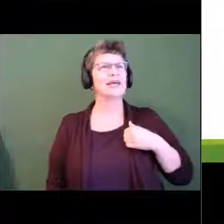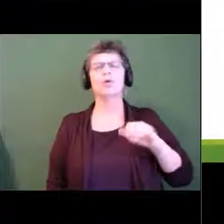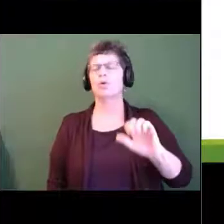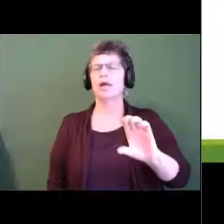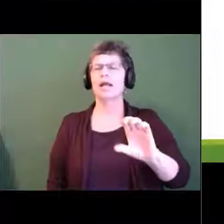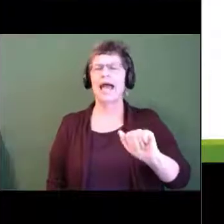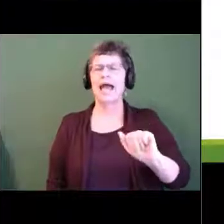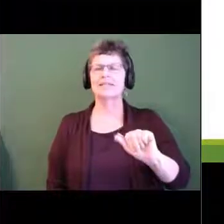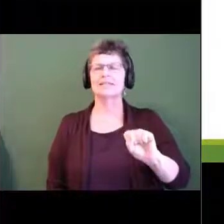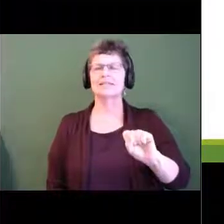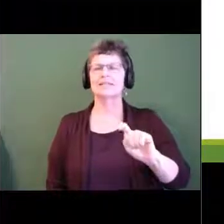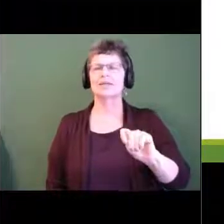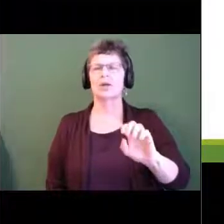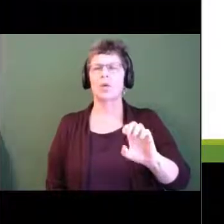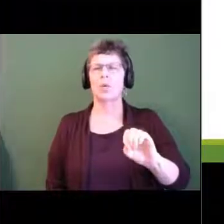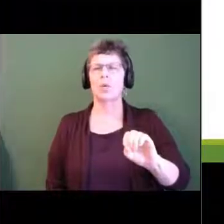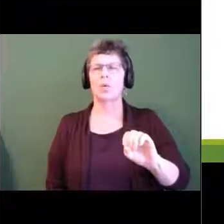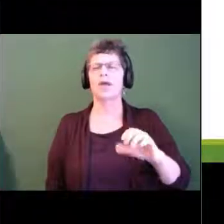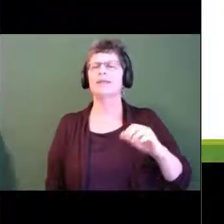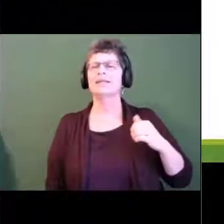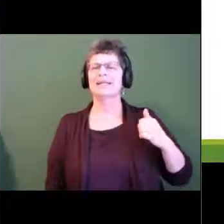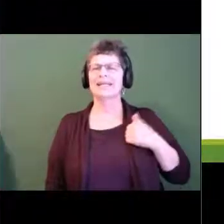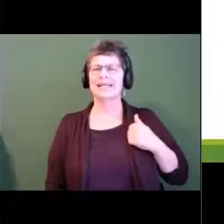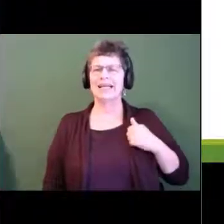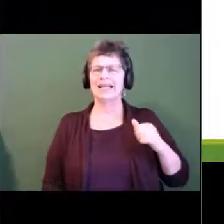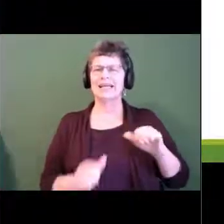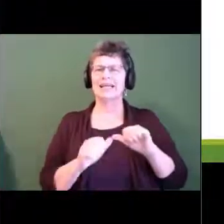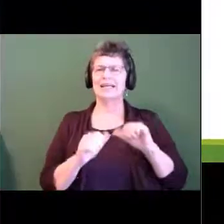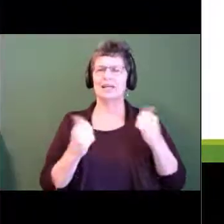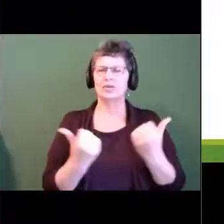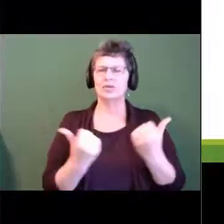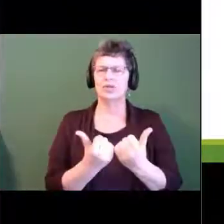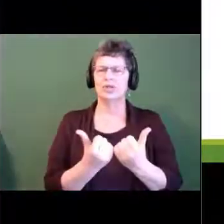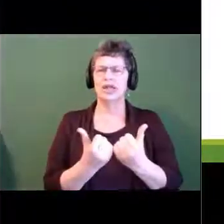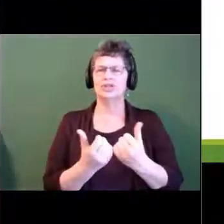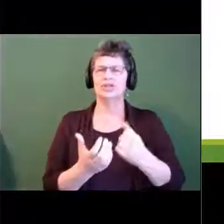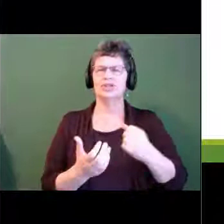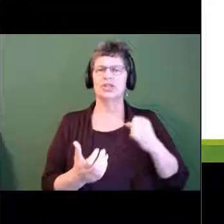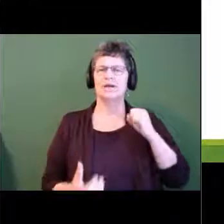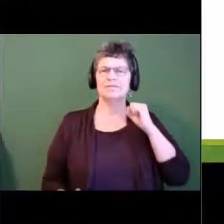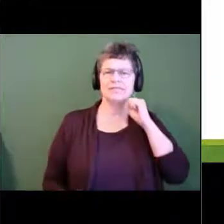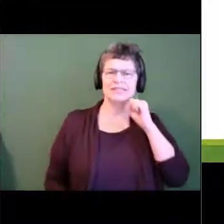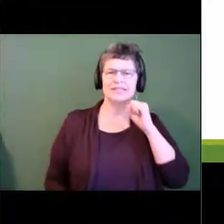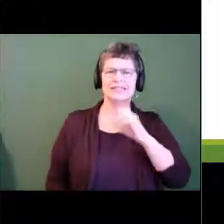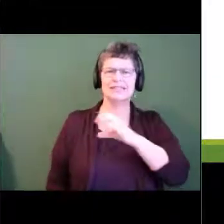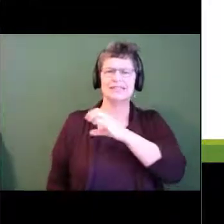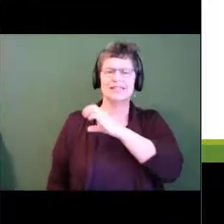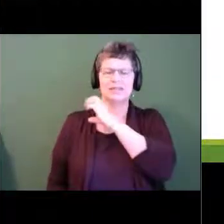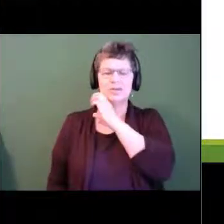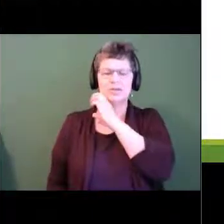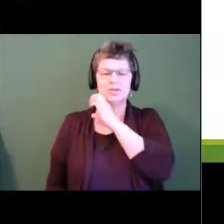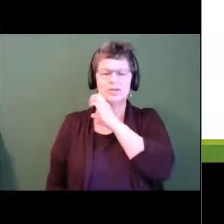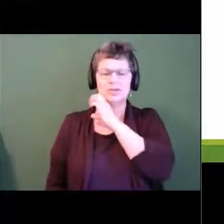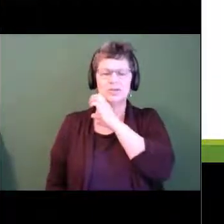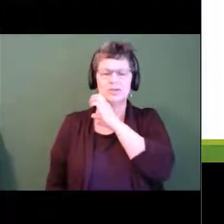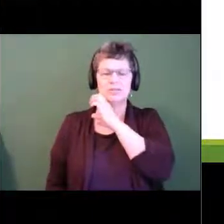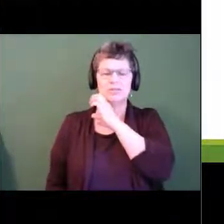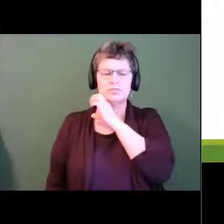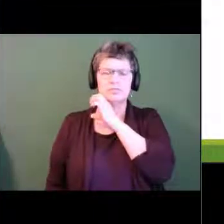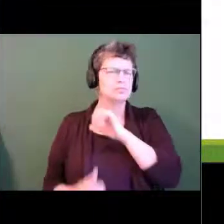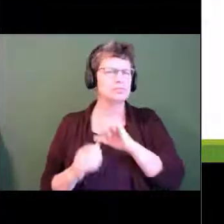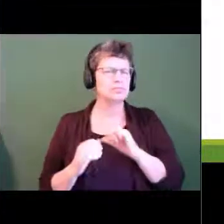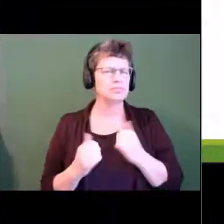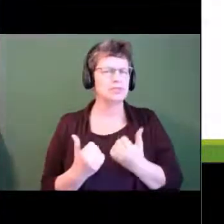workshops. And that project was to have citizens educated